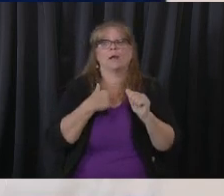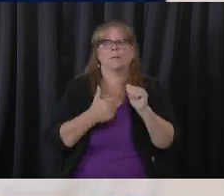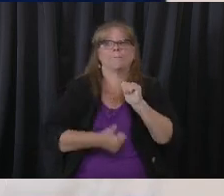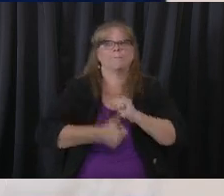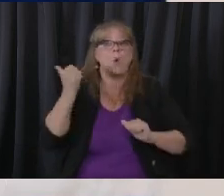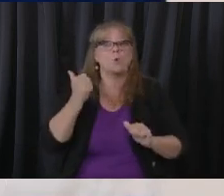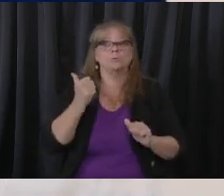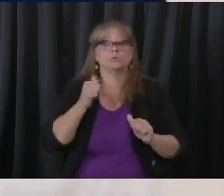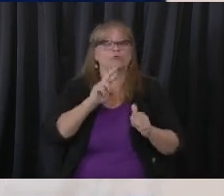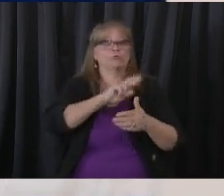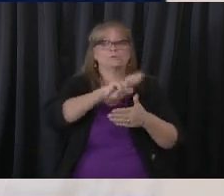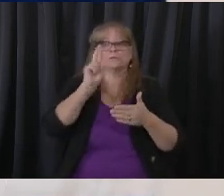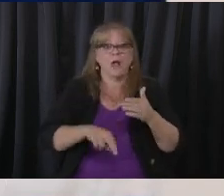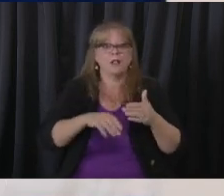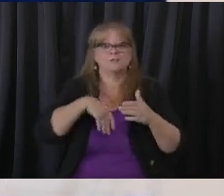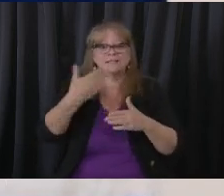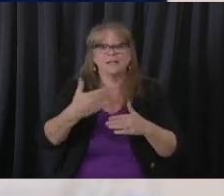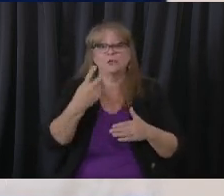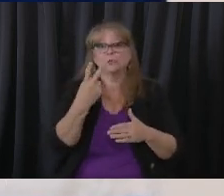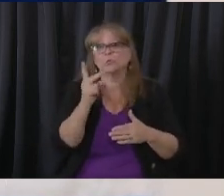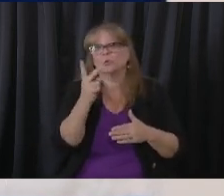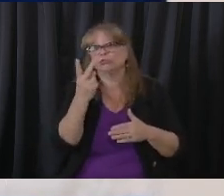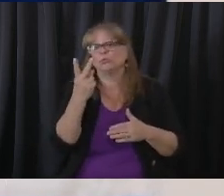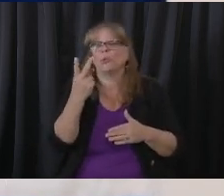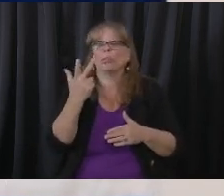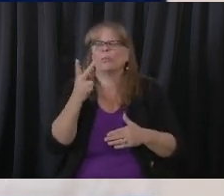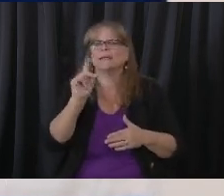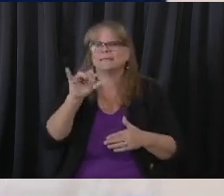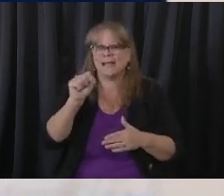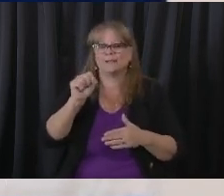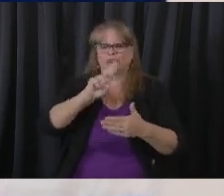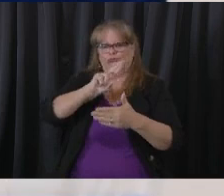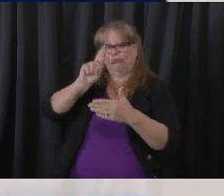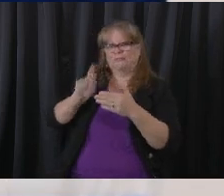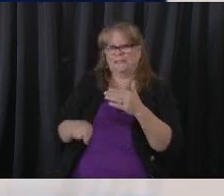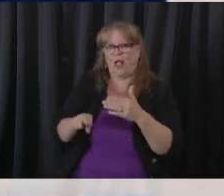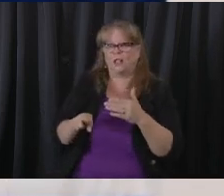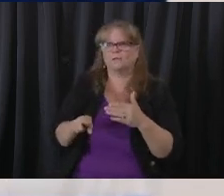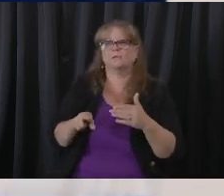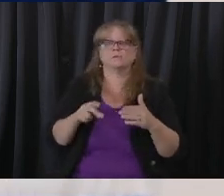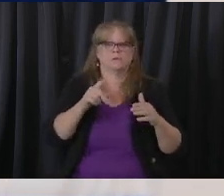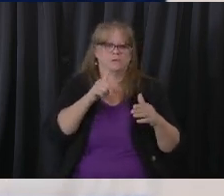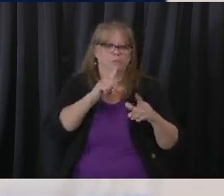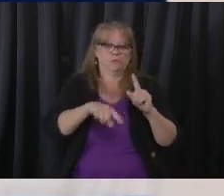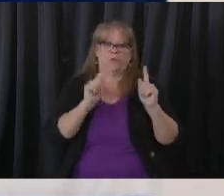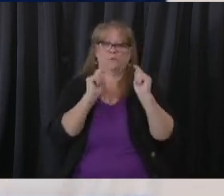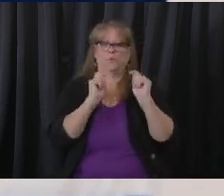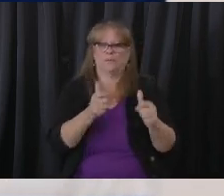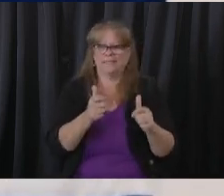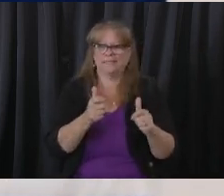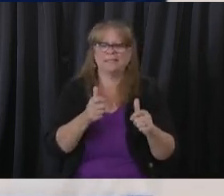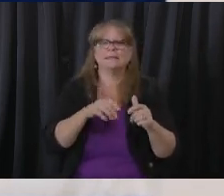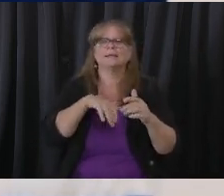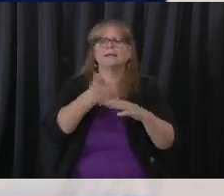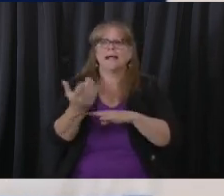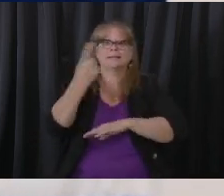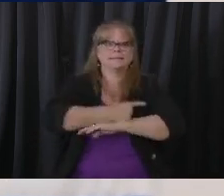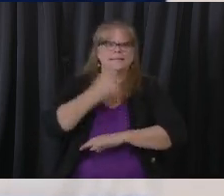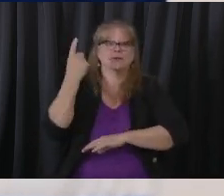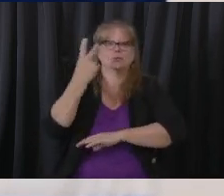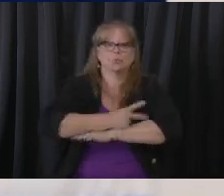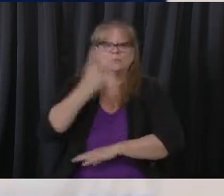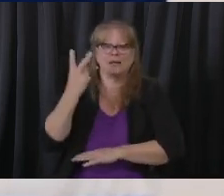but most testing you get back in a day or two. And we look forward to even more ability to do quick